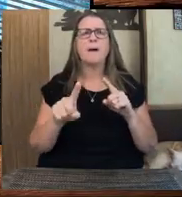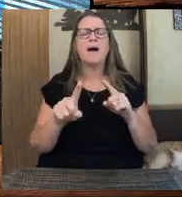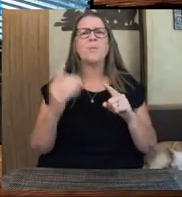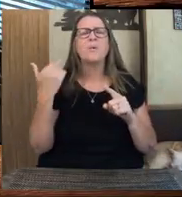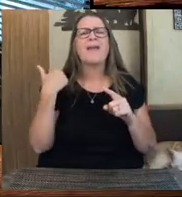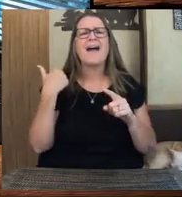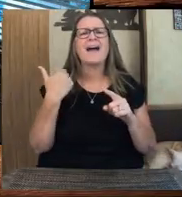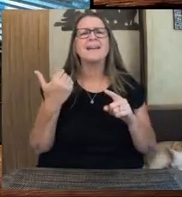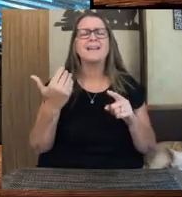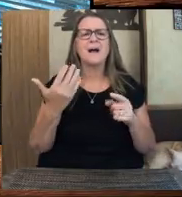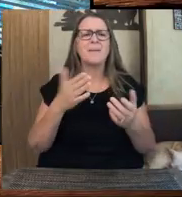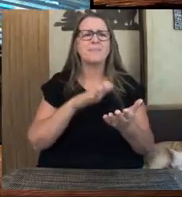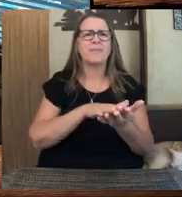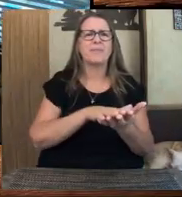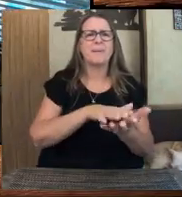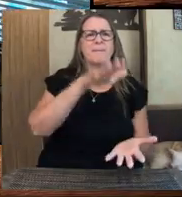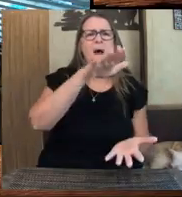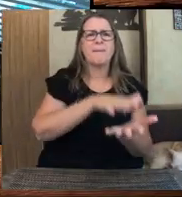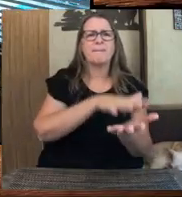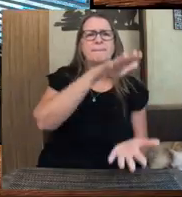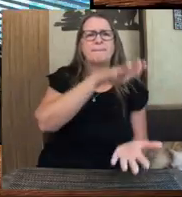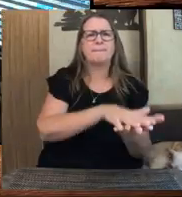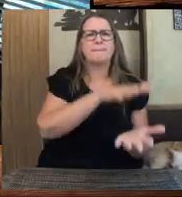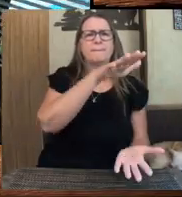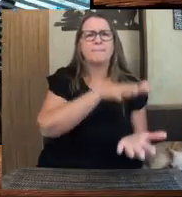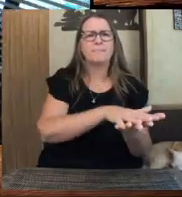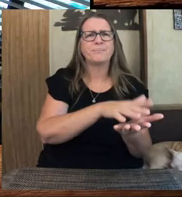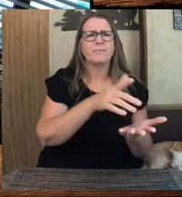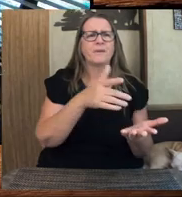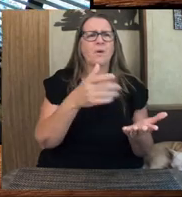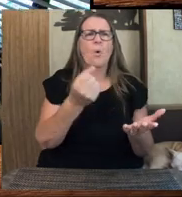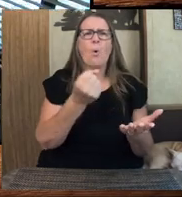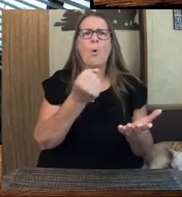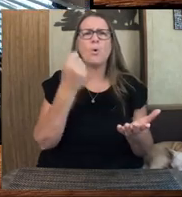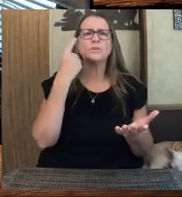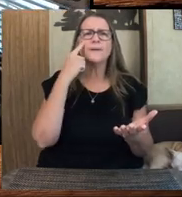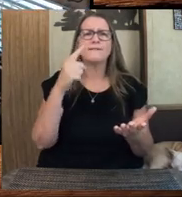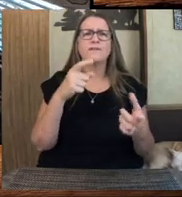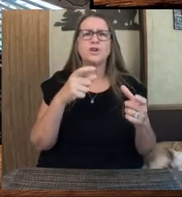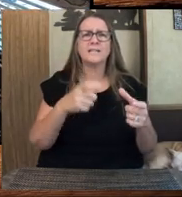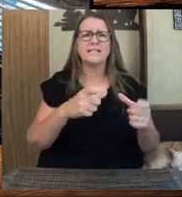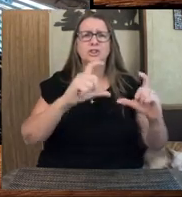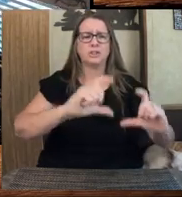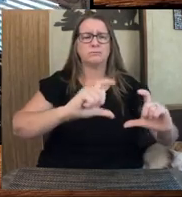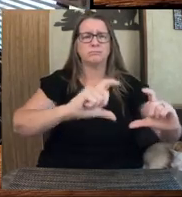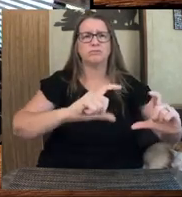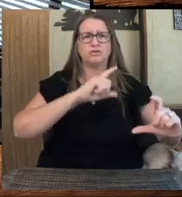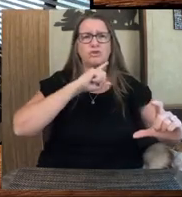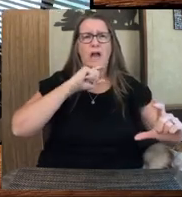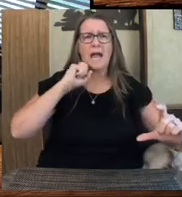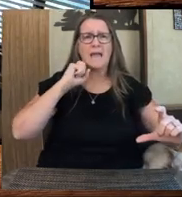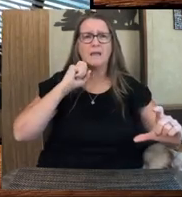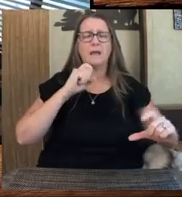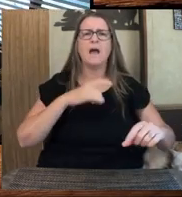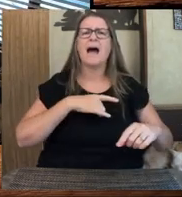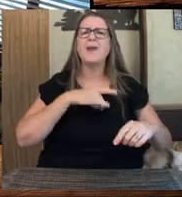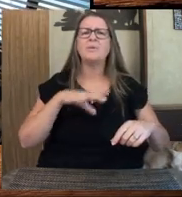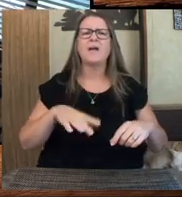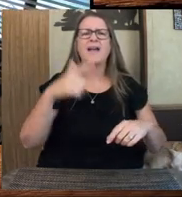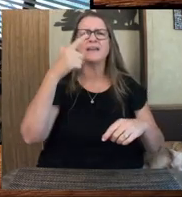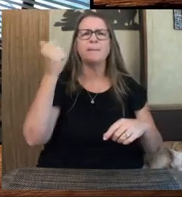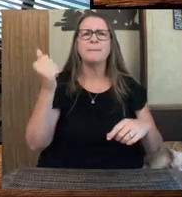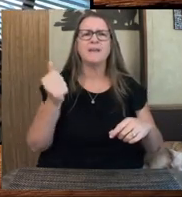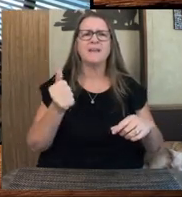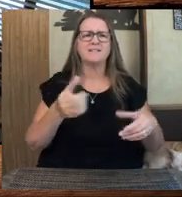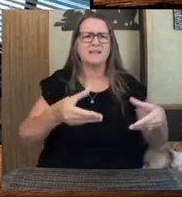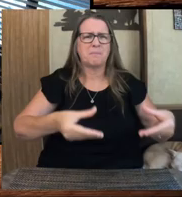but we've had the kind of pop down holder for dishes when they're drying,